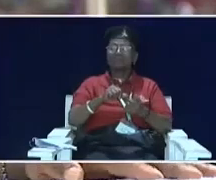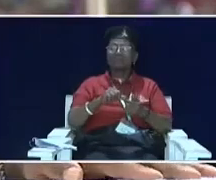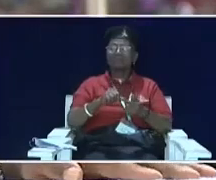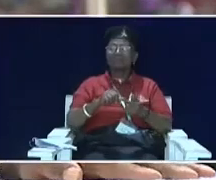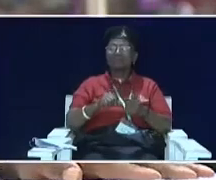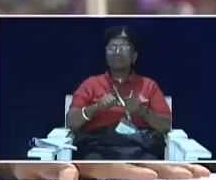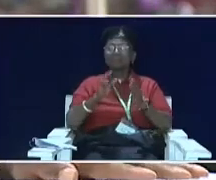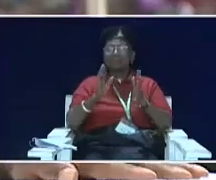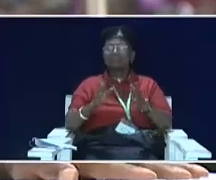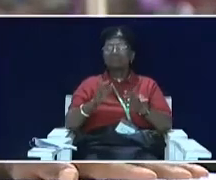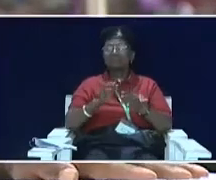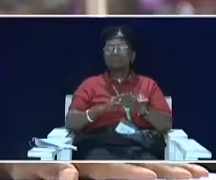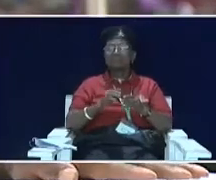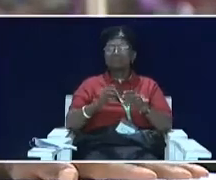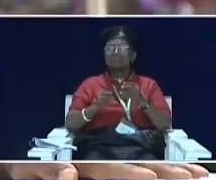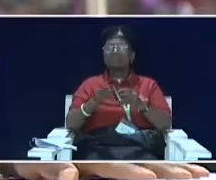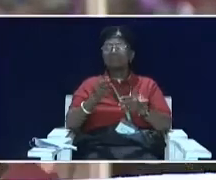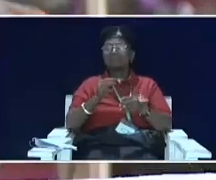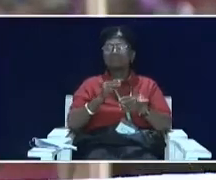on the scene